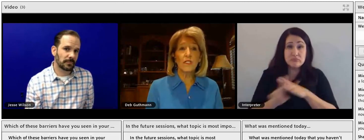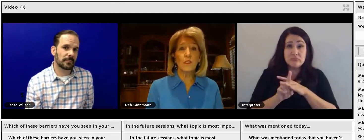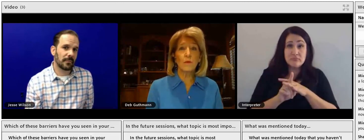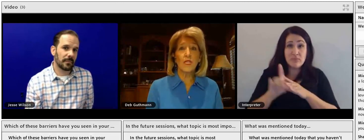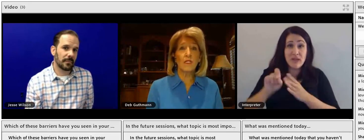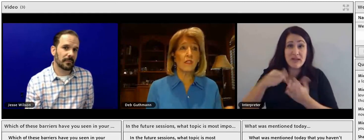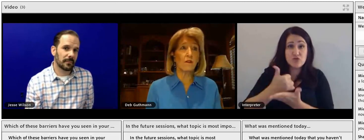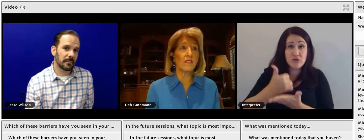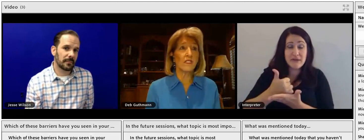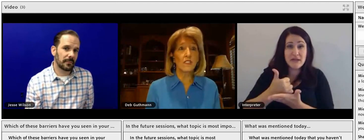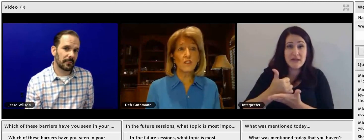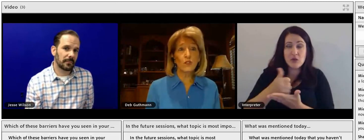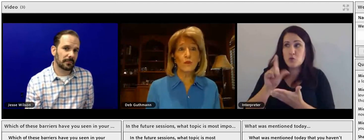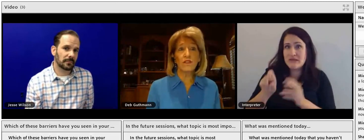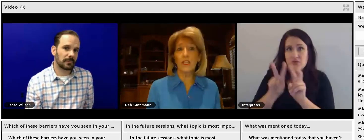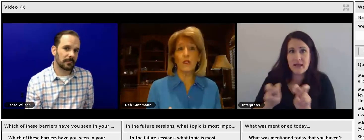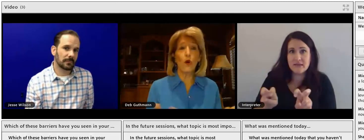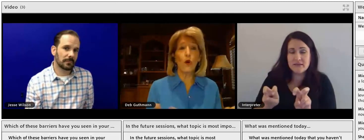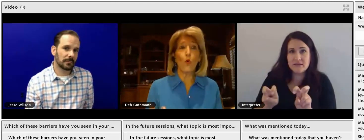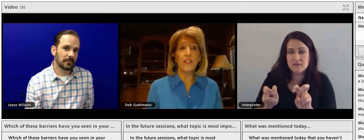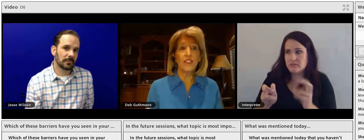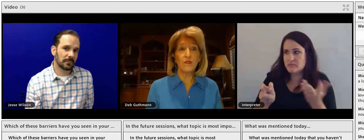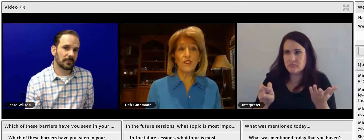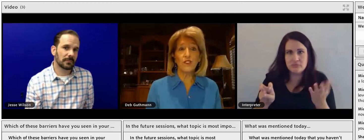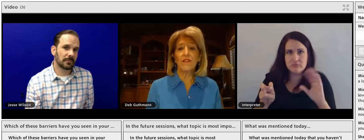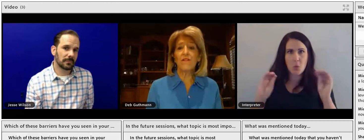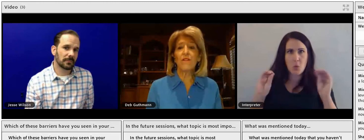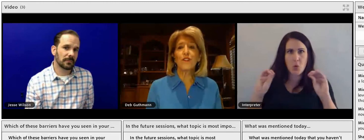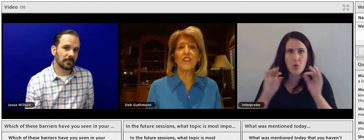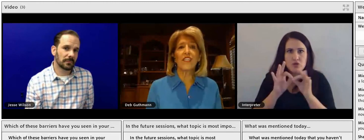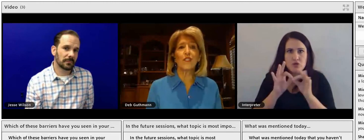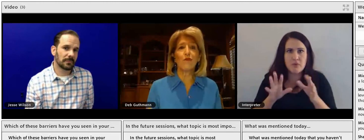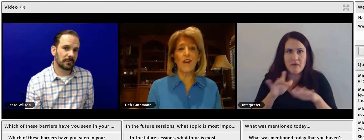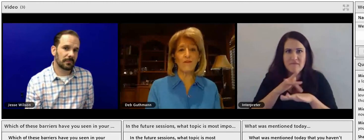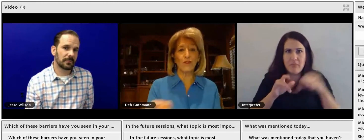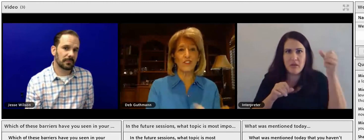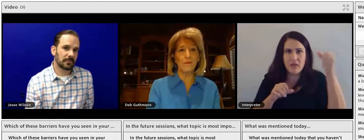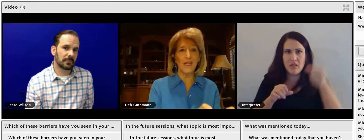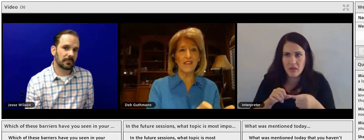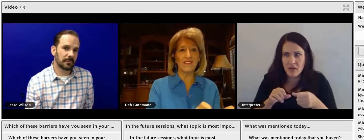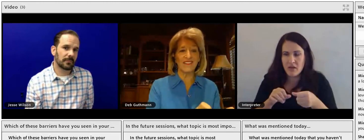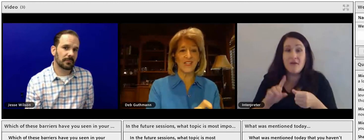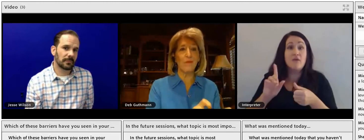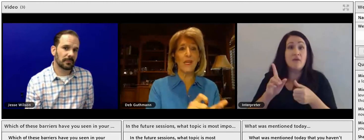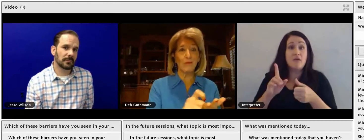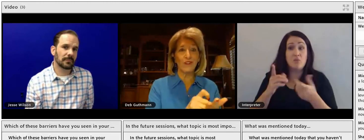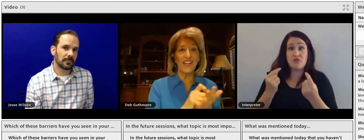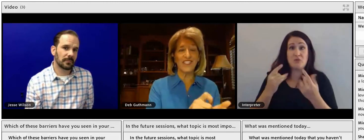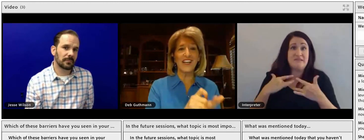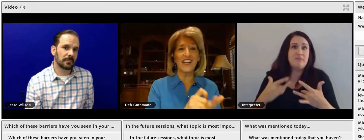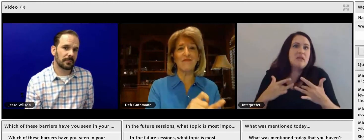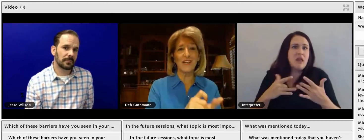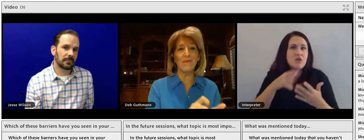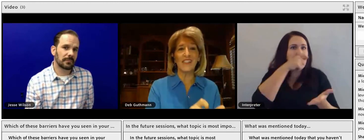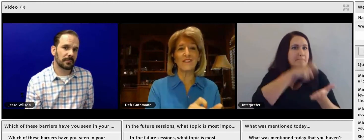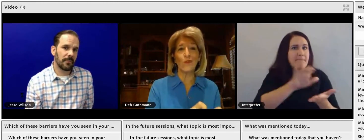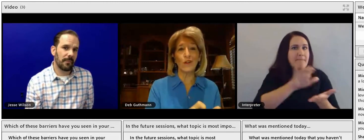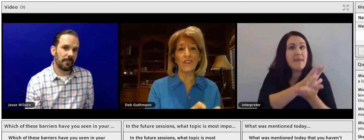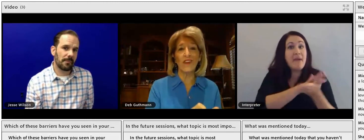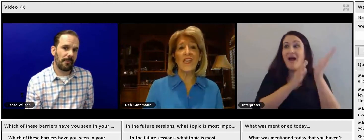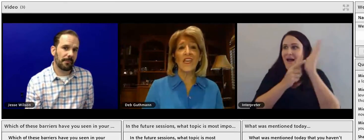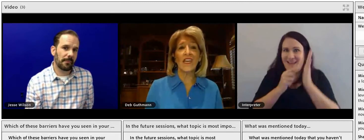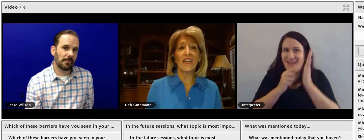treatment, you need to do an assessment, there isn't an interpreter available, what do? The first thing you grab for is a pen and paper and try